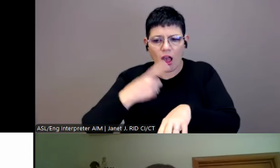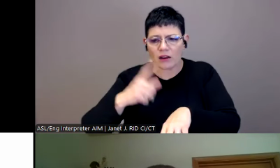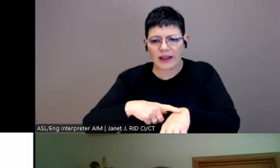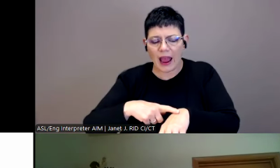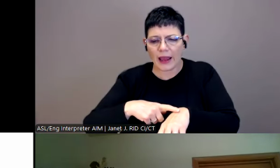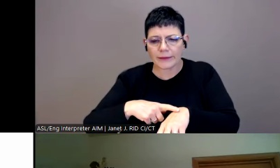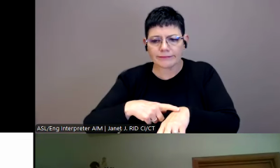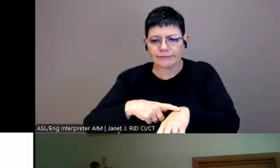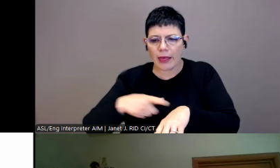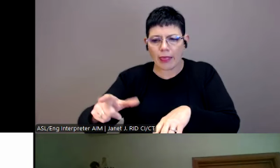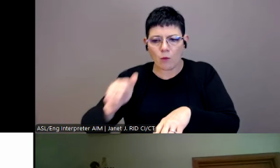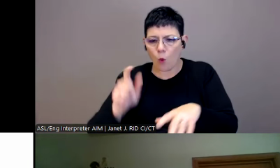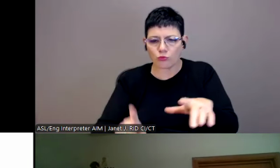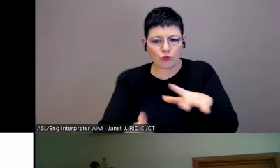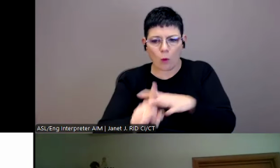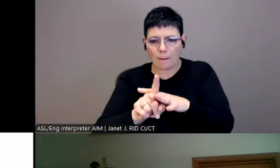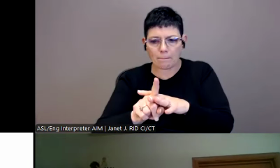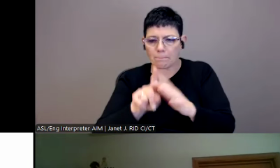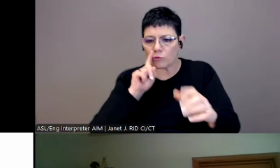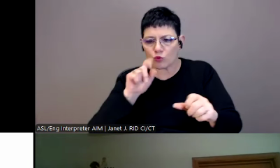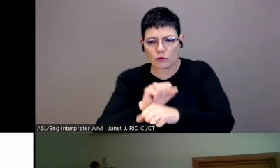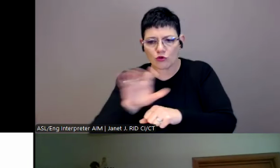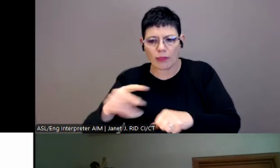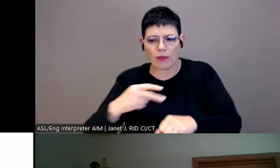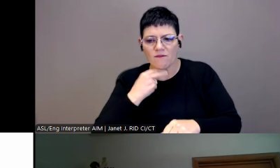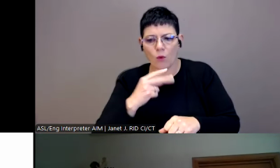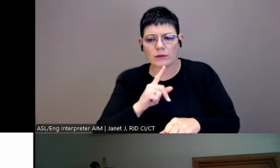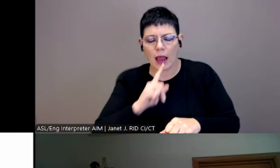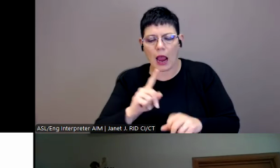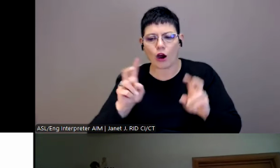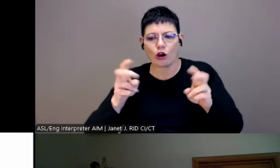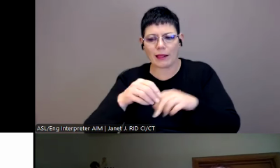be present to help ensure their voices are also